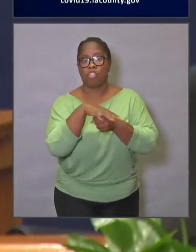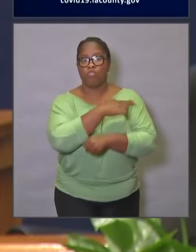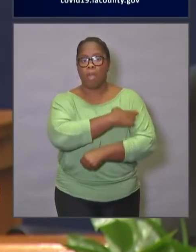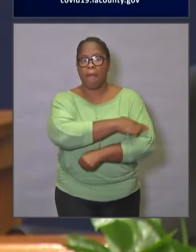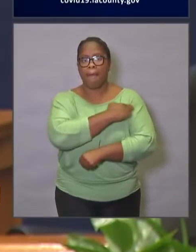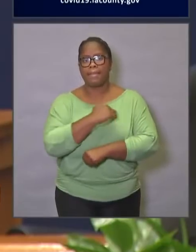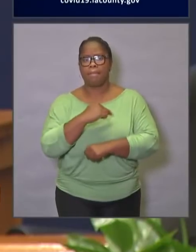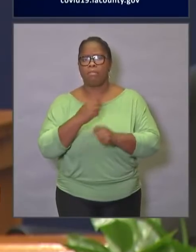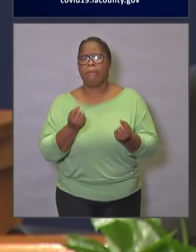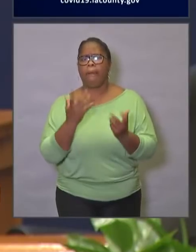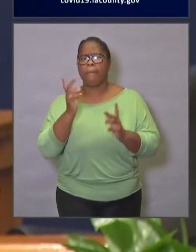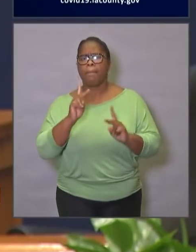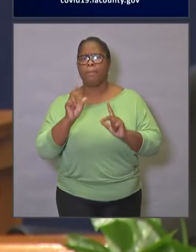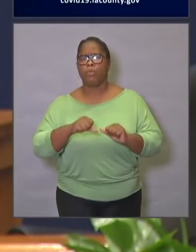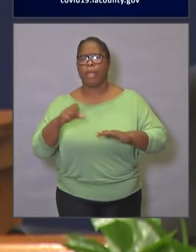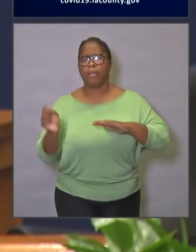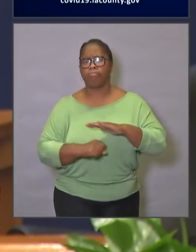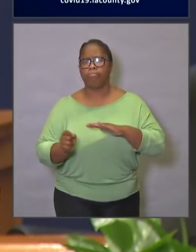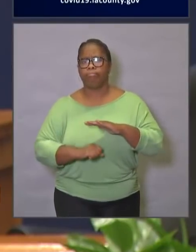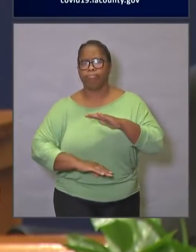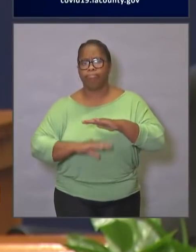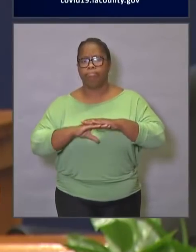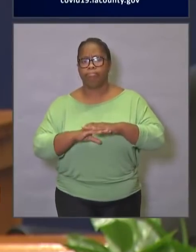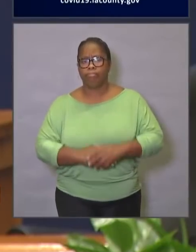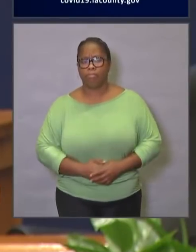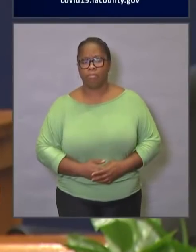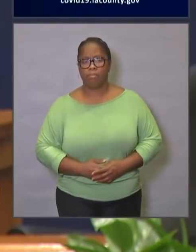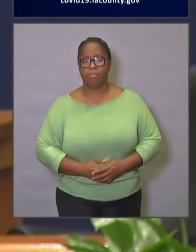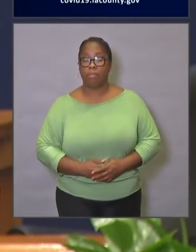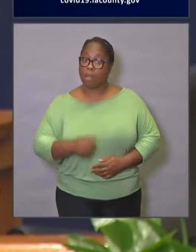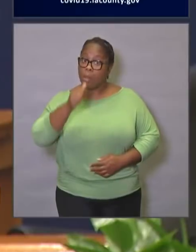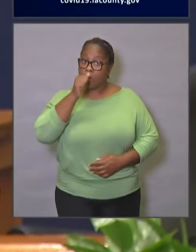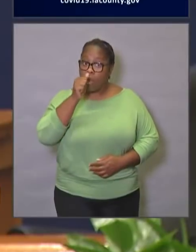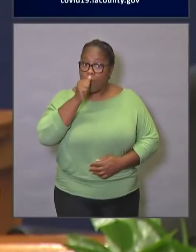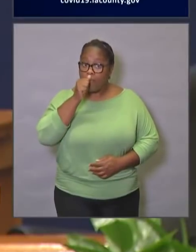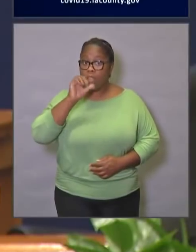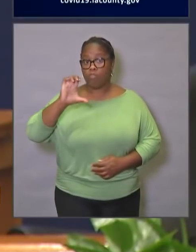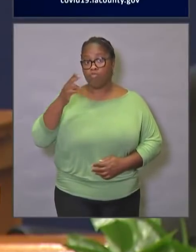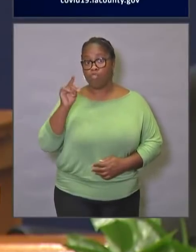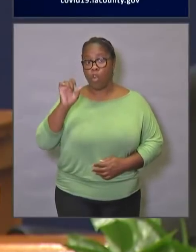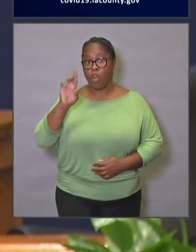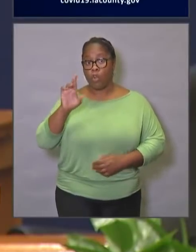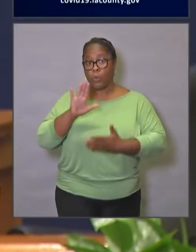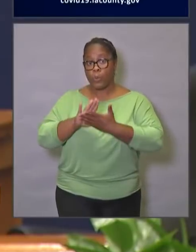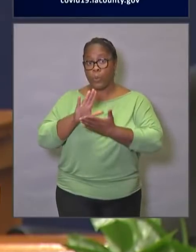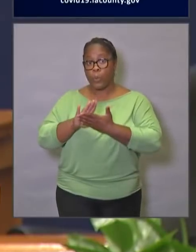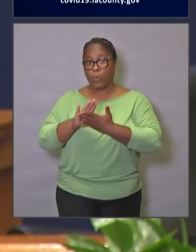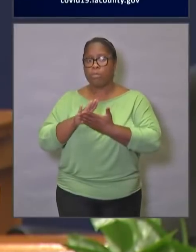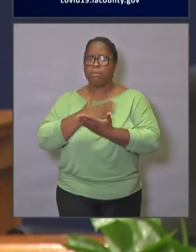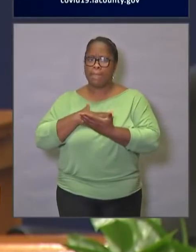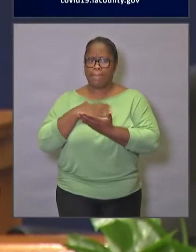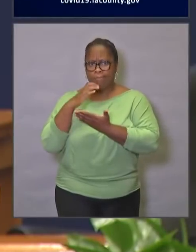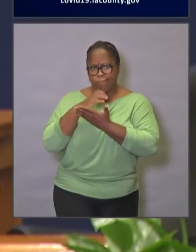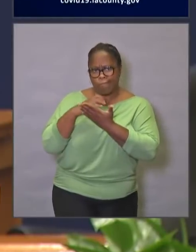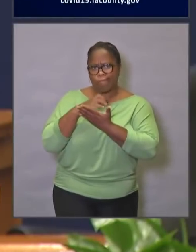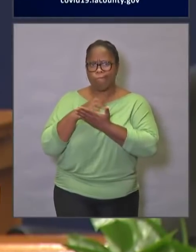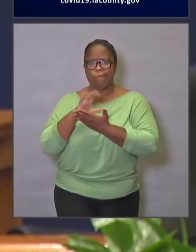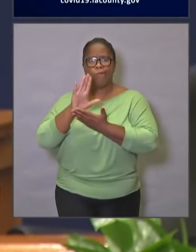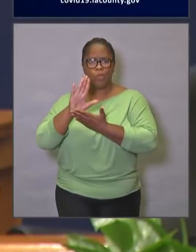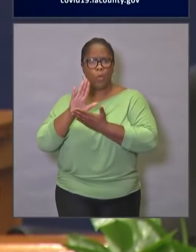For private or charter schools, we're asking that you look at the data for whichever district you're located